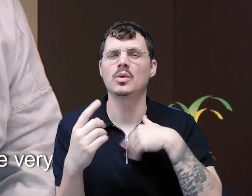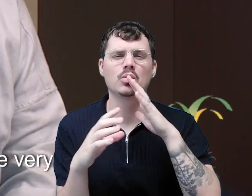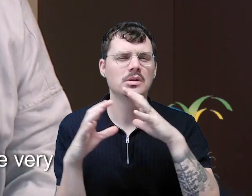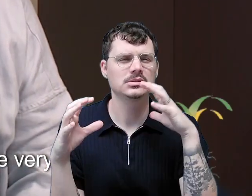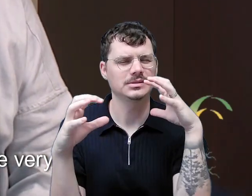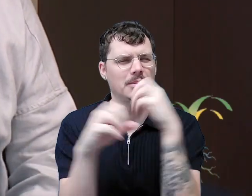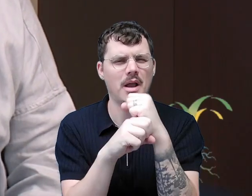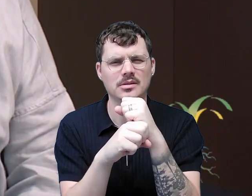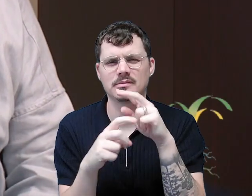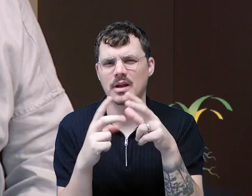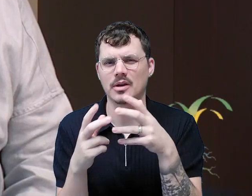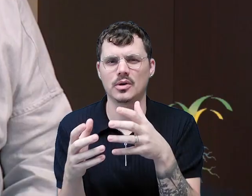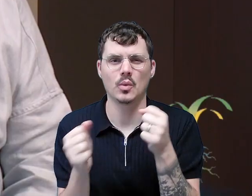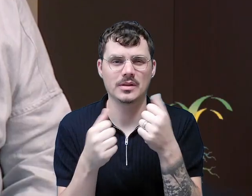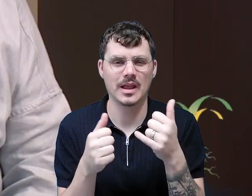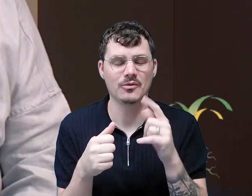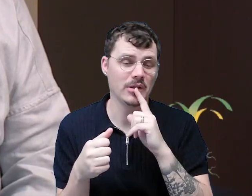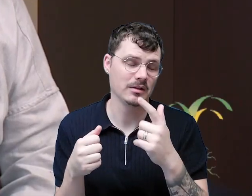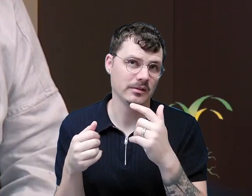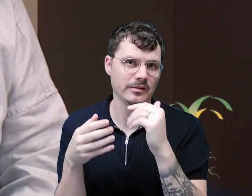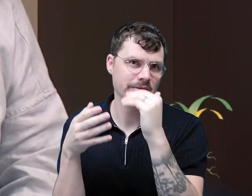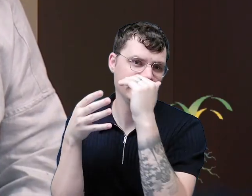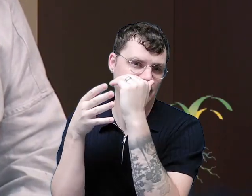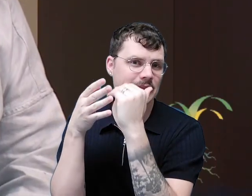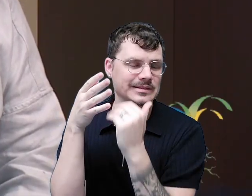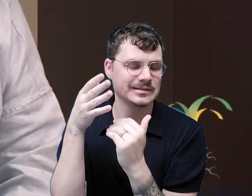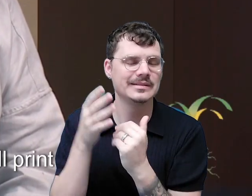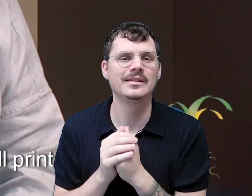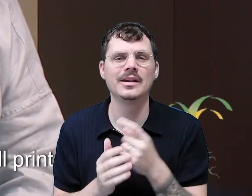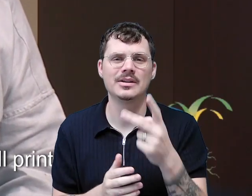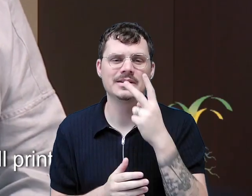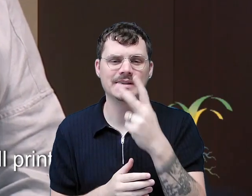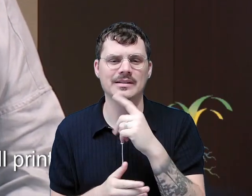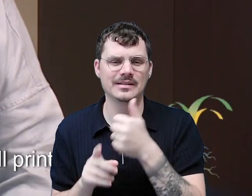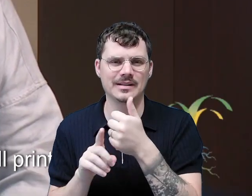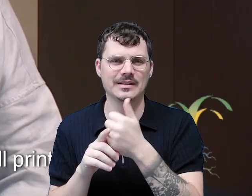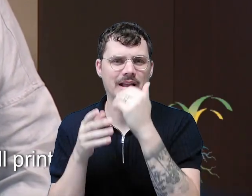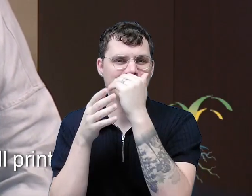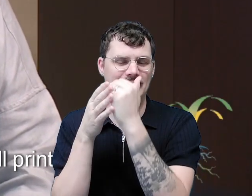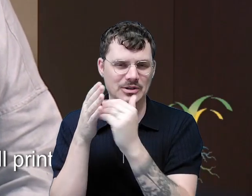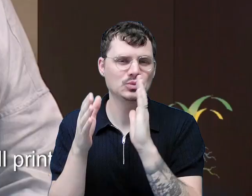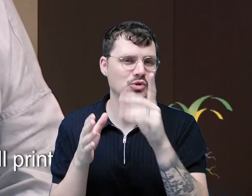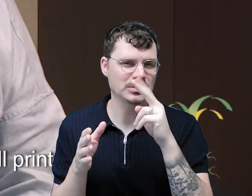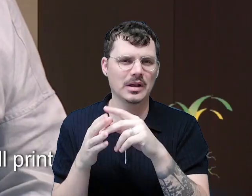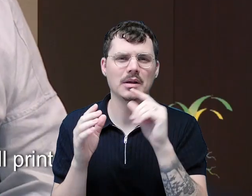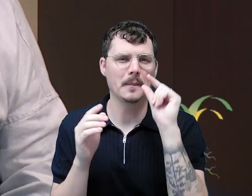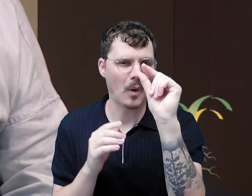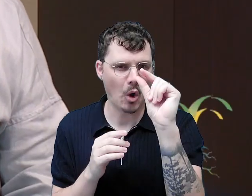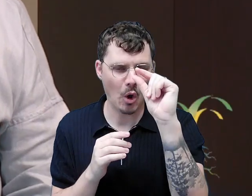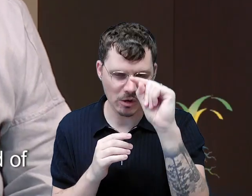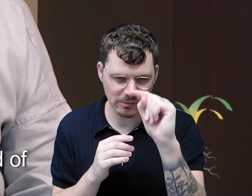to summarize very, very quickly today, it's kind of a list, and you see the list is in very small